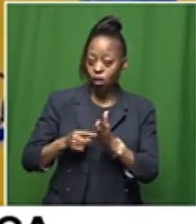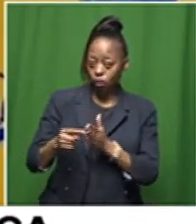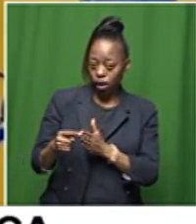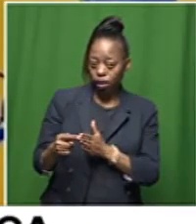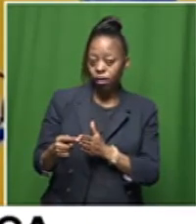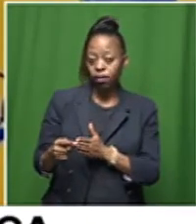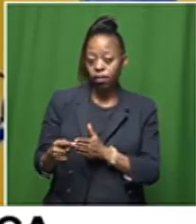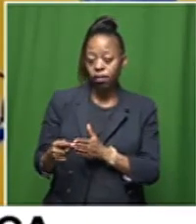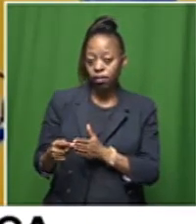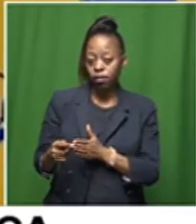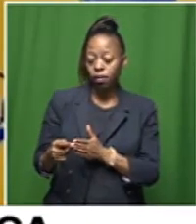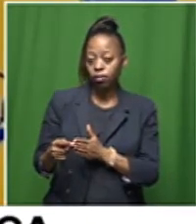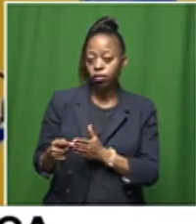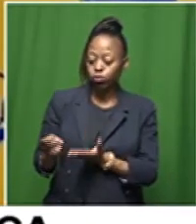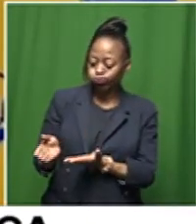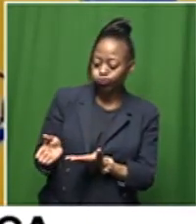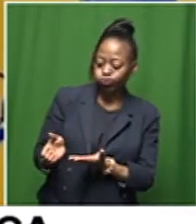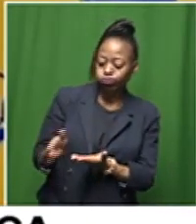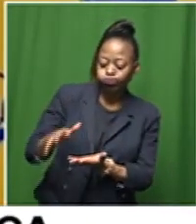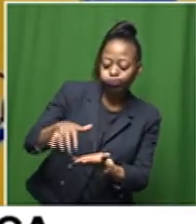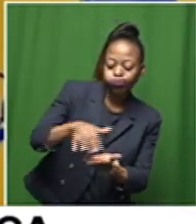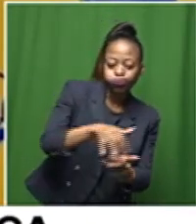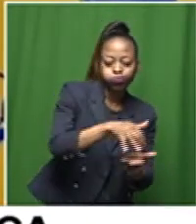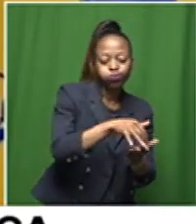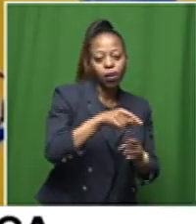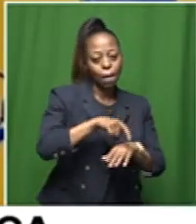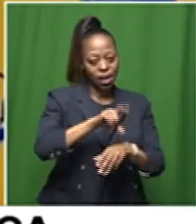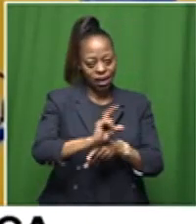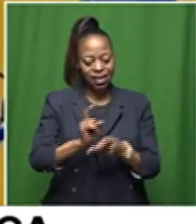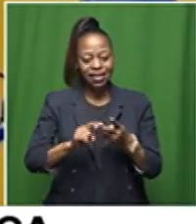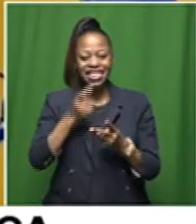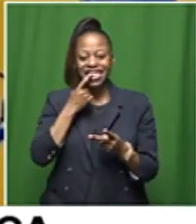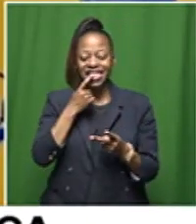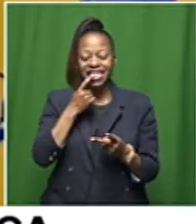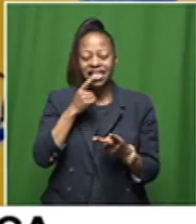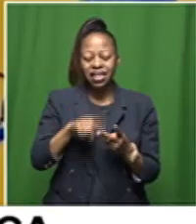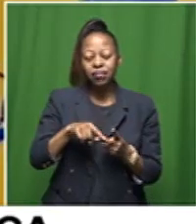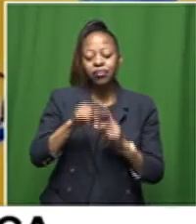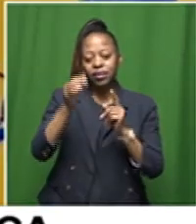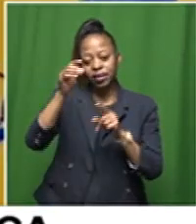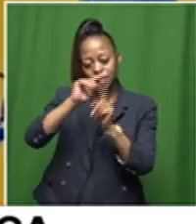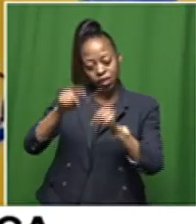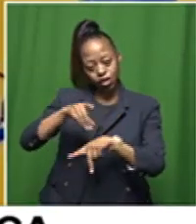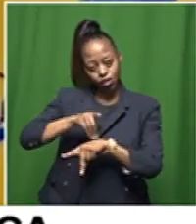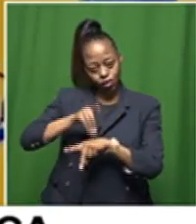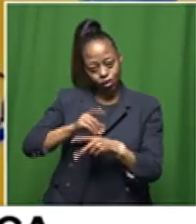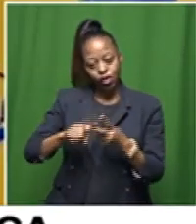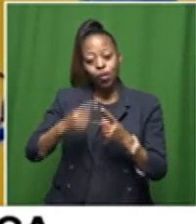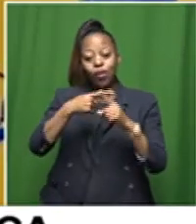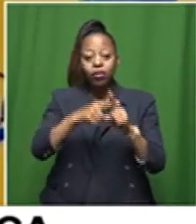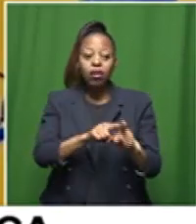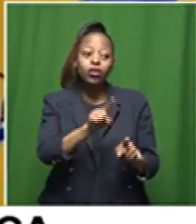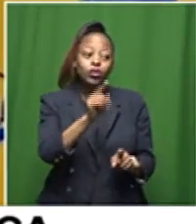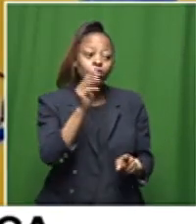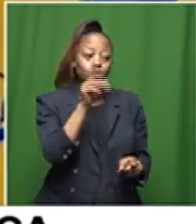to be recruiting medical and dental specialists. What we do, we will target you, Musa, and